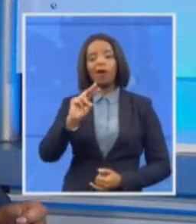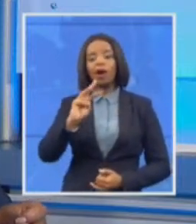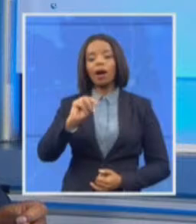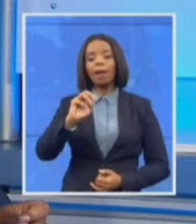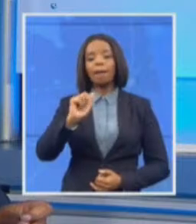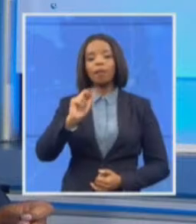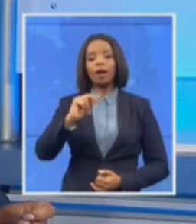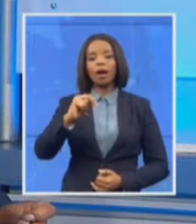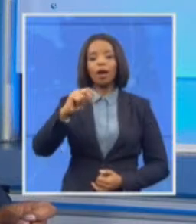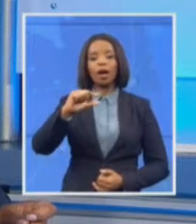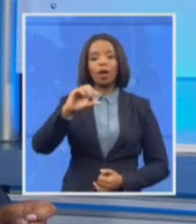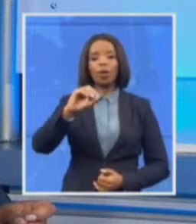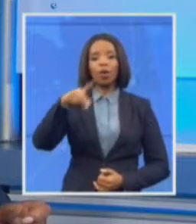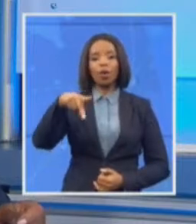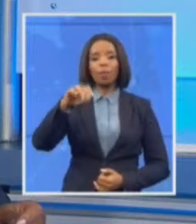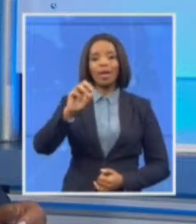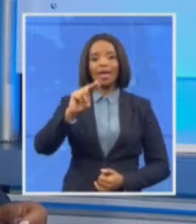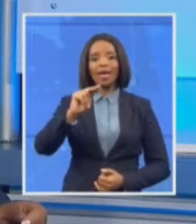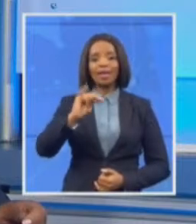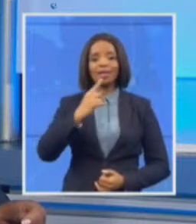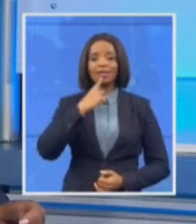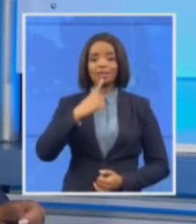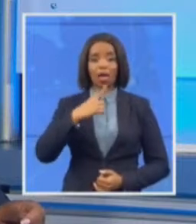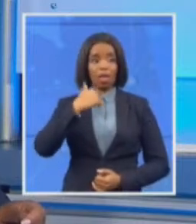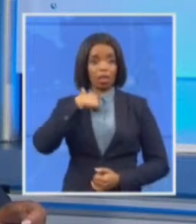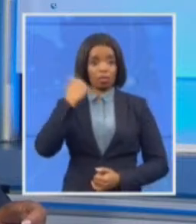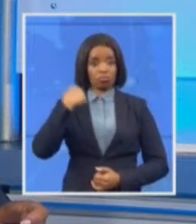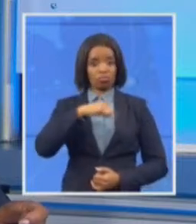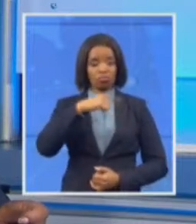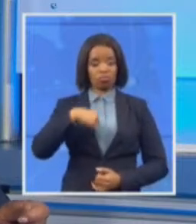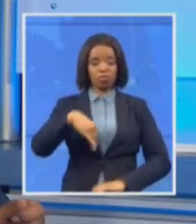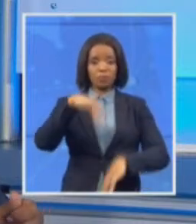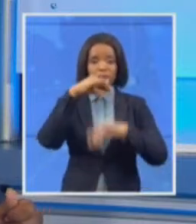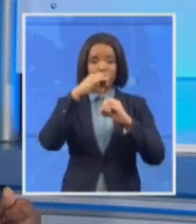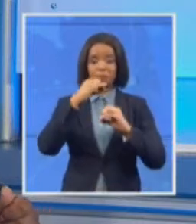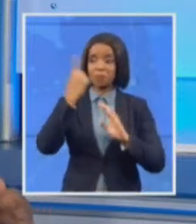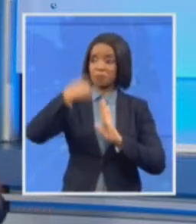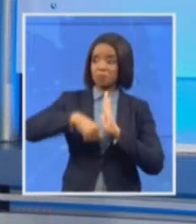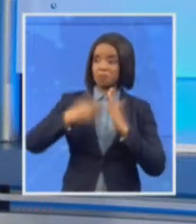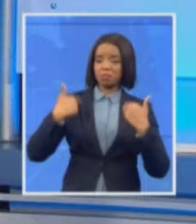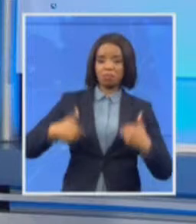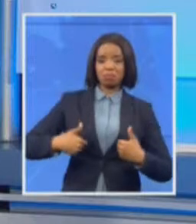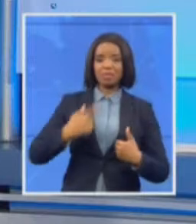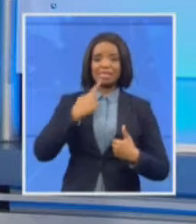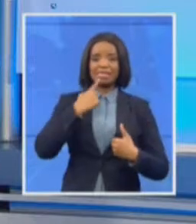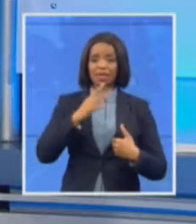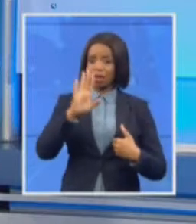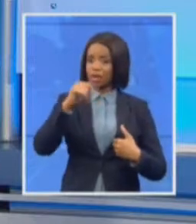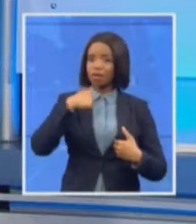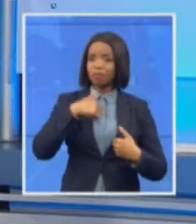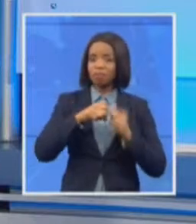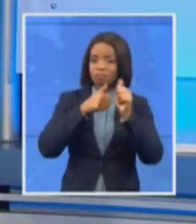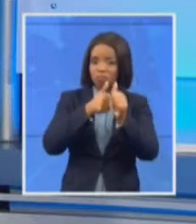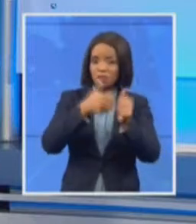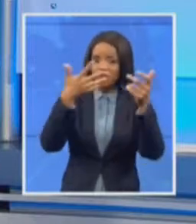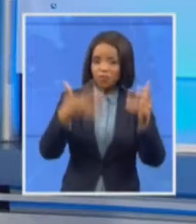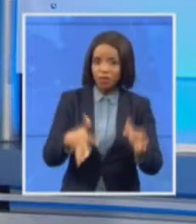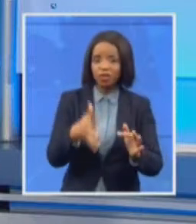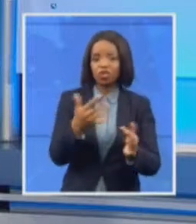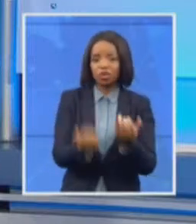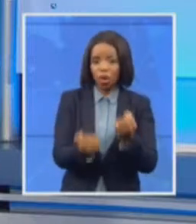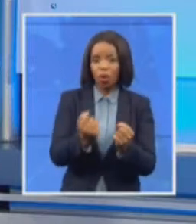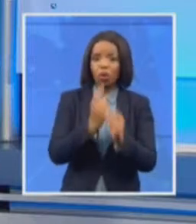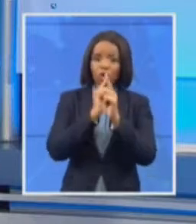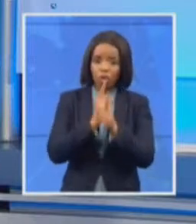put to her and saying that she complied with the court order. Of course, we'll continue to give you all the detail that